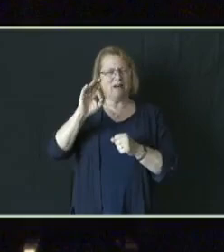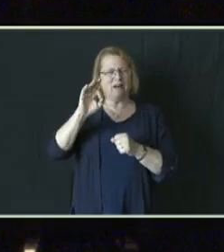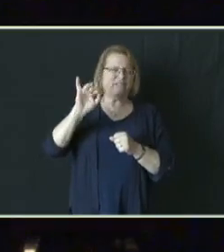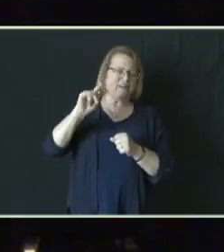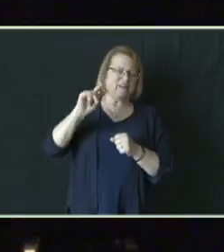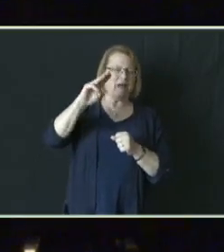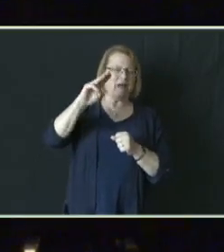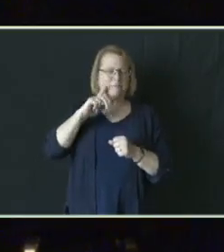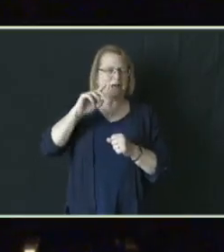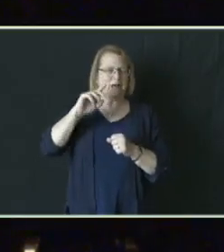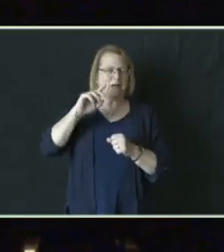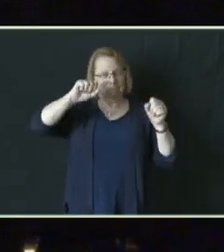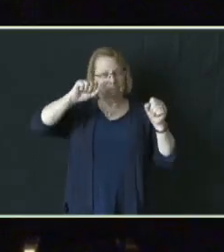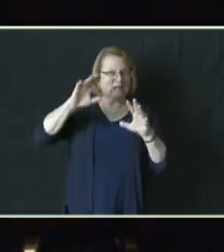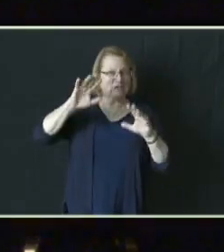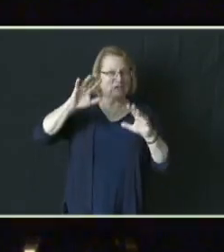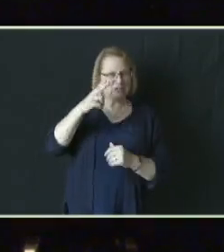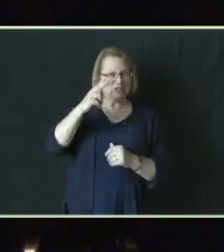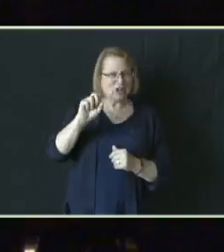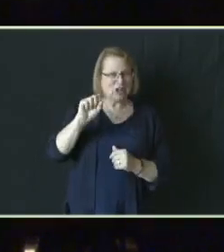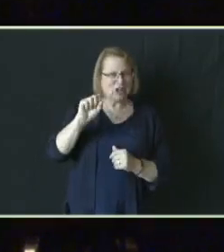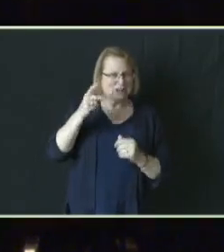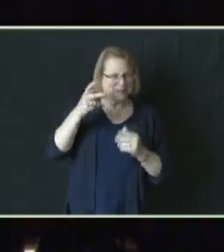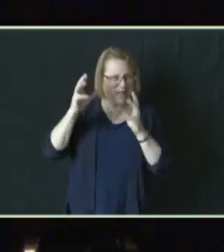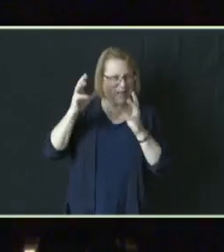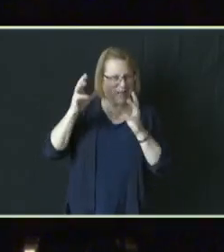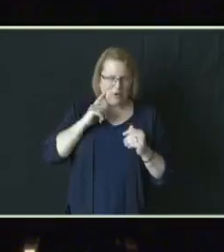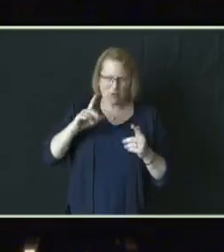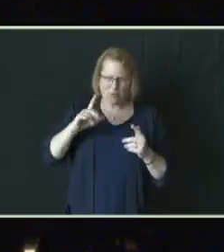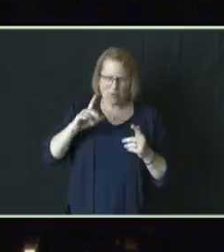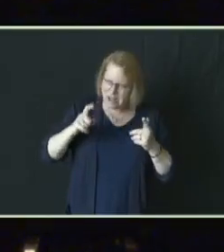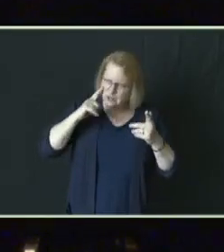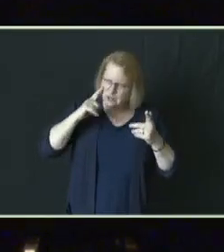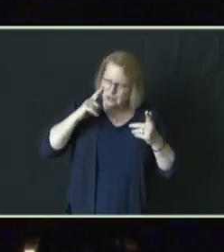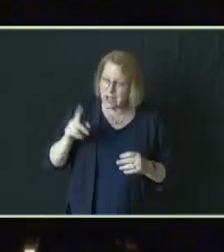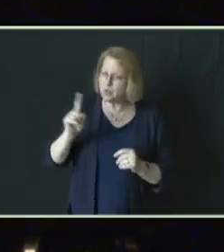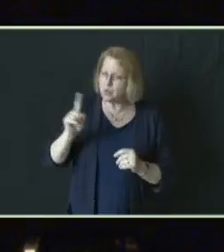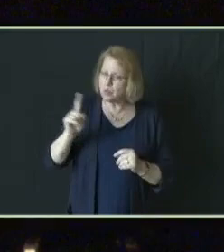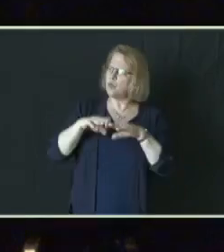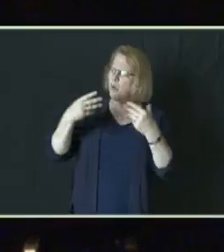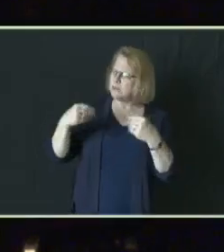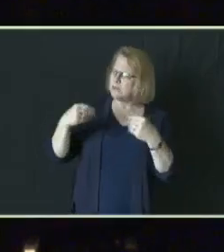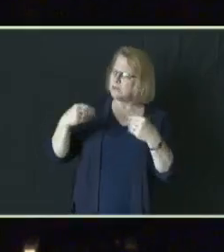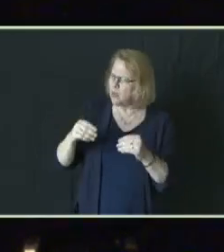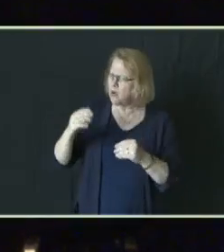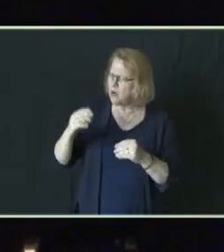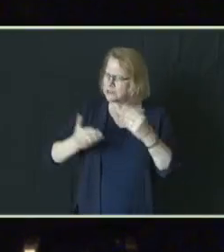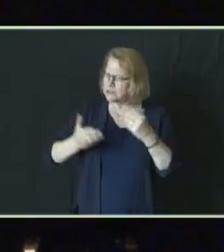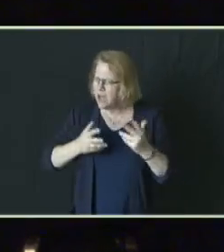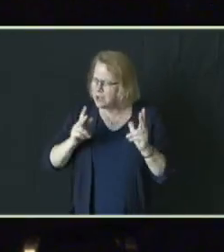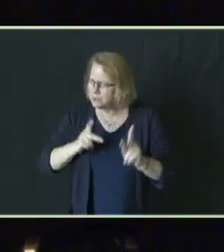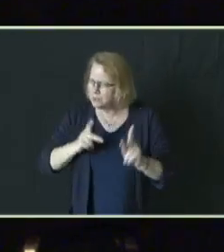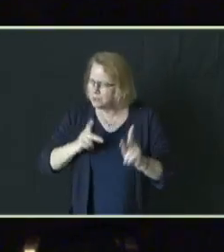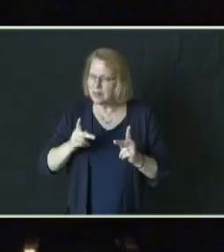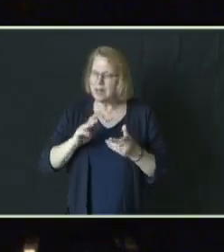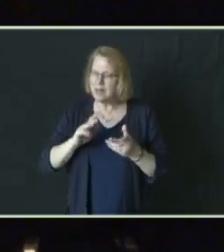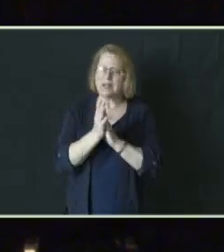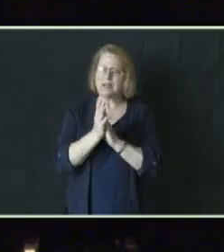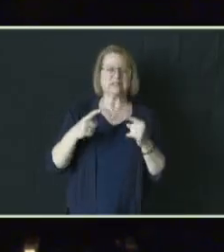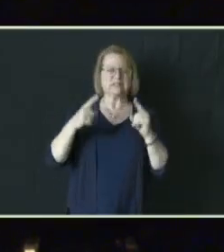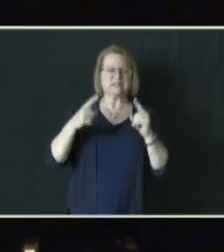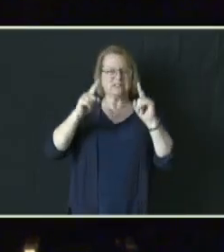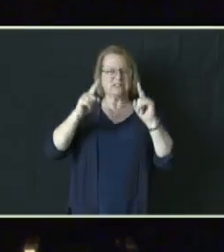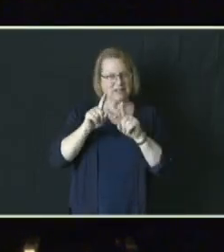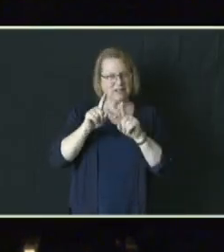decide where to open stores, hire the right team, and be successful in communities of color. It